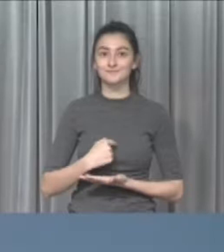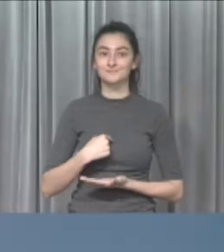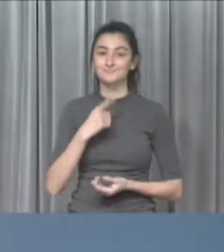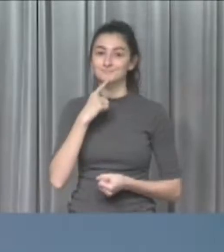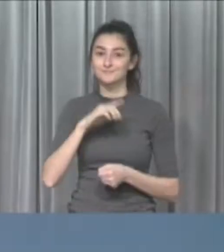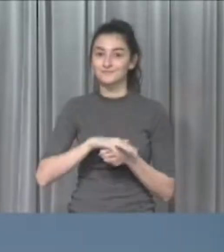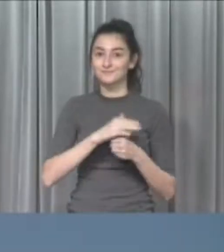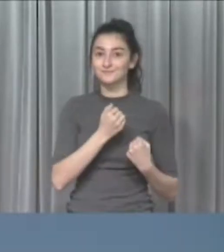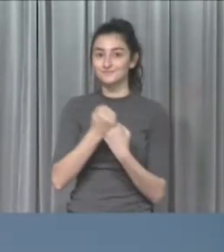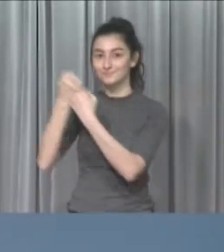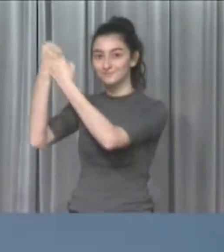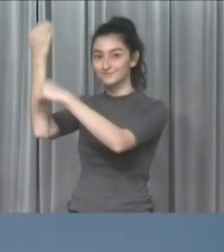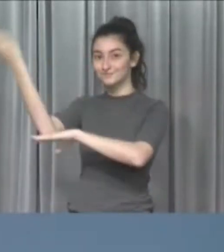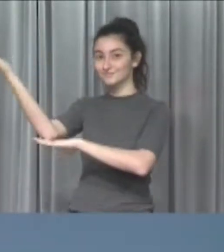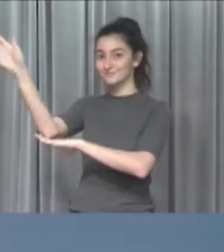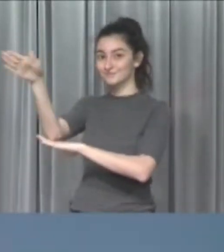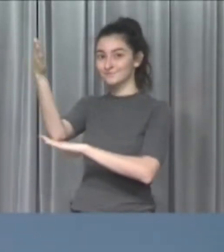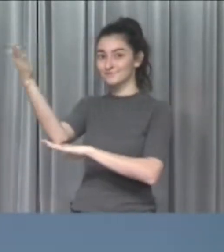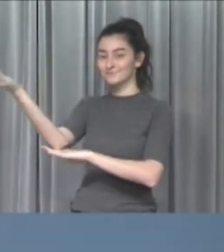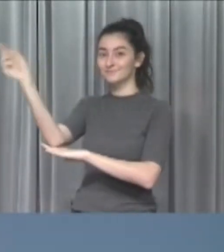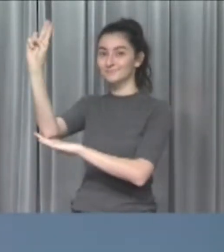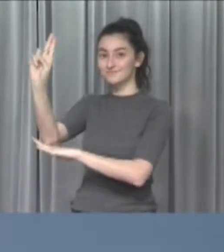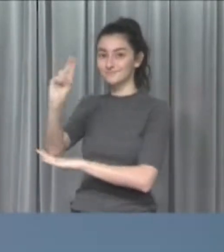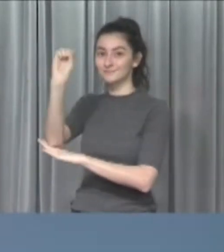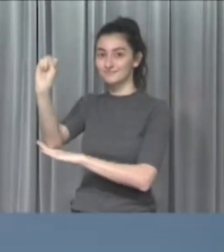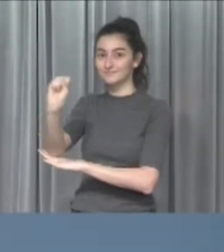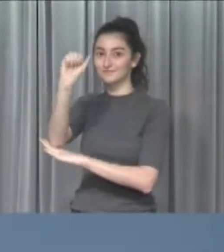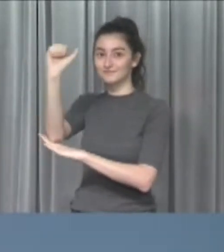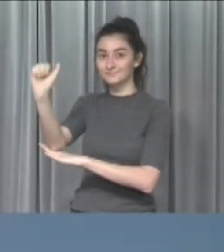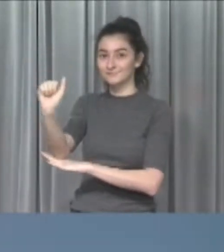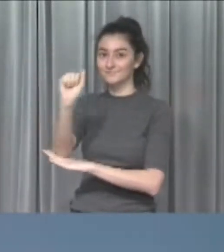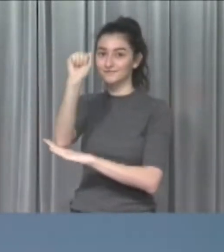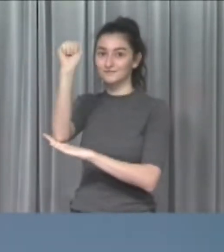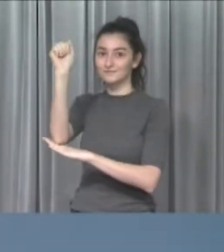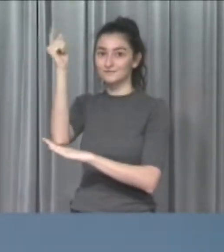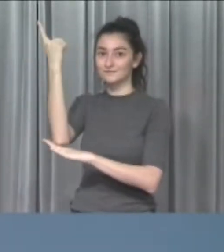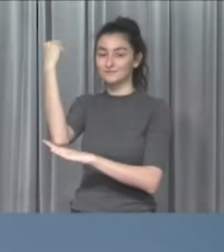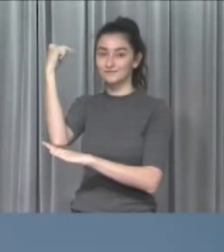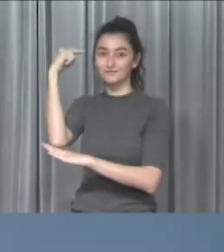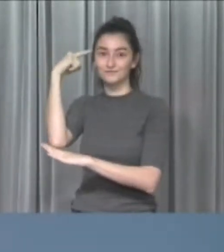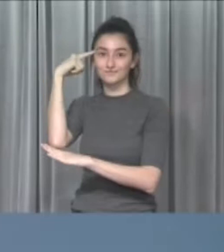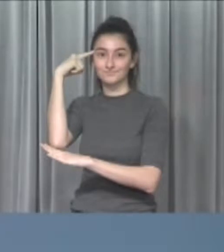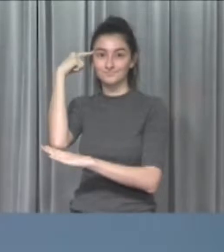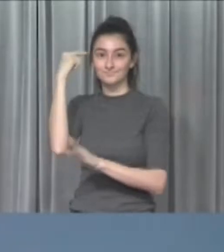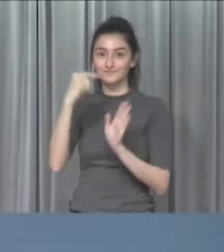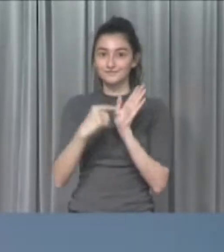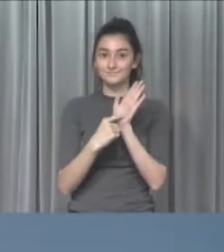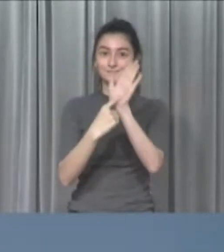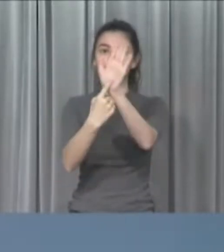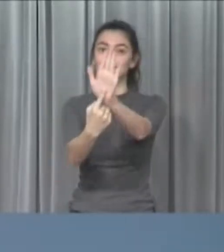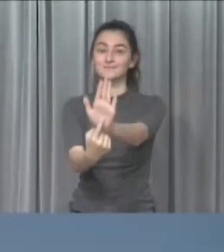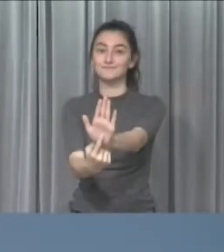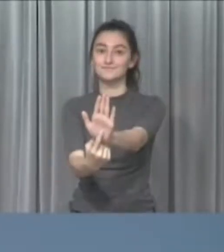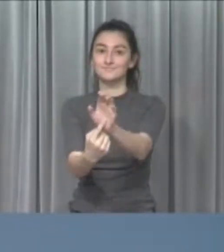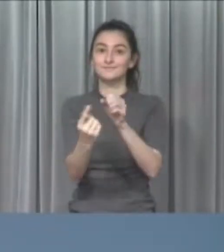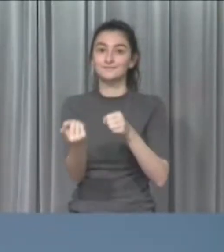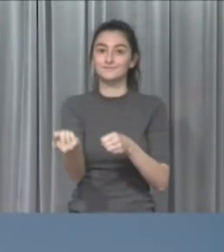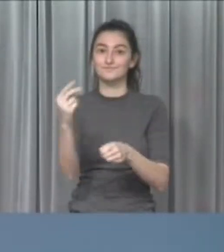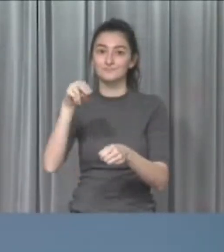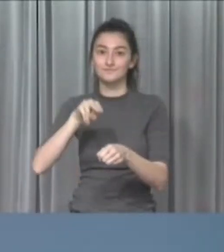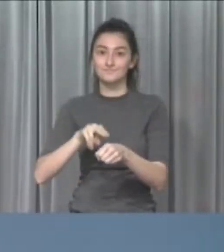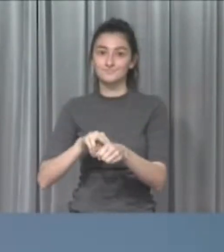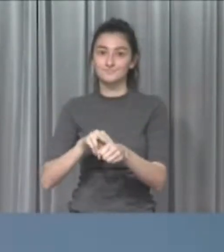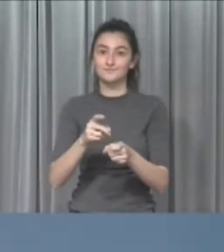I pledge allegiance to the flag of the United States of America and to the Republic for which it stands,